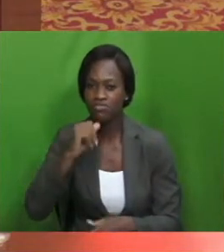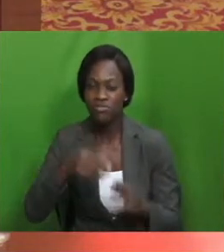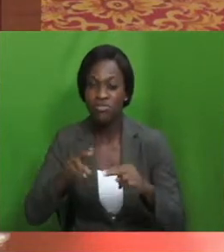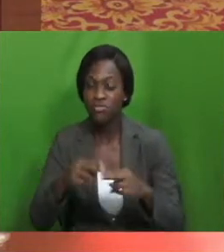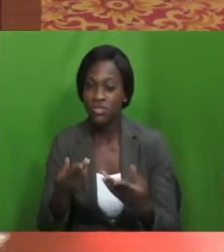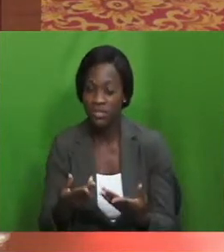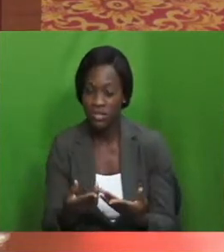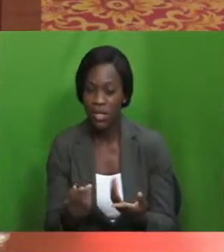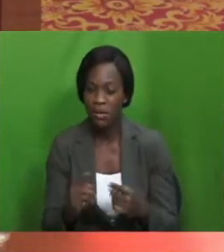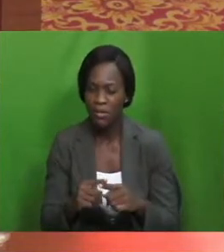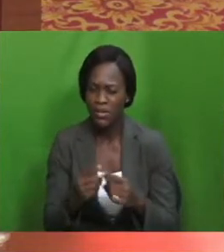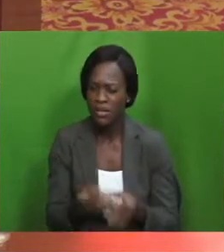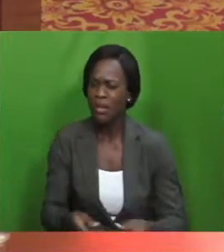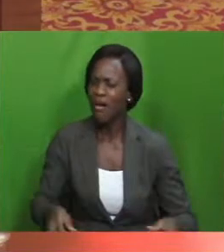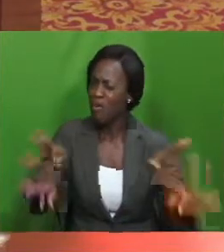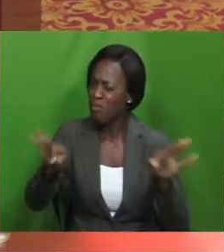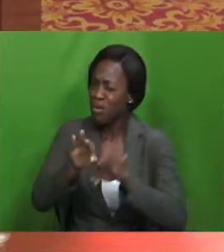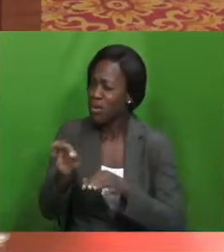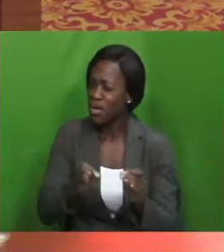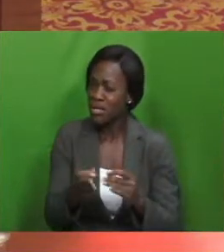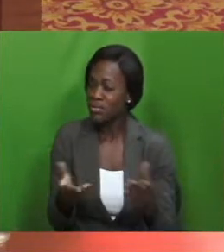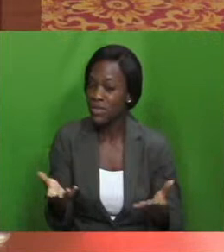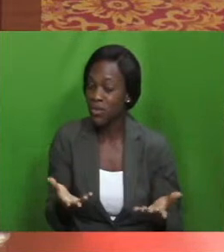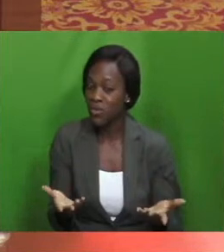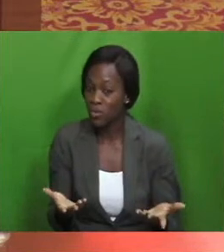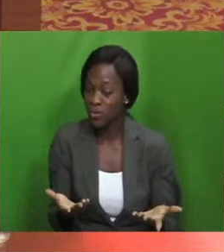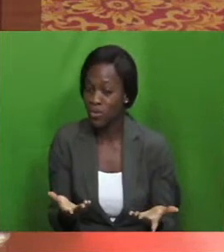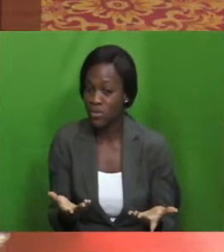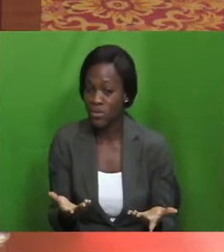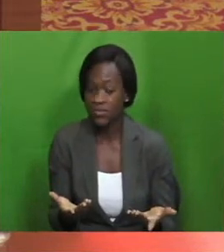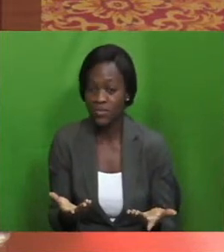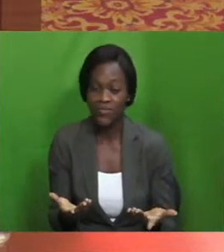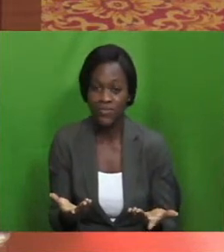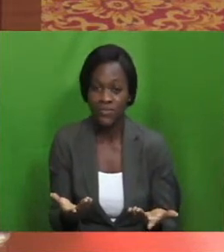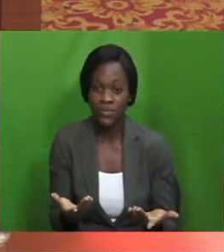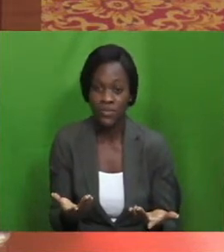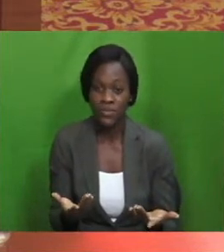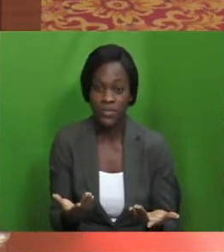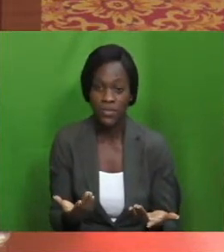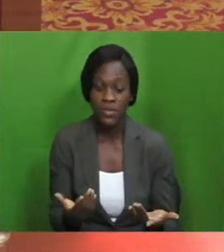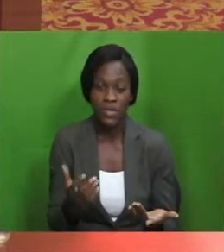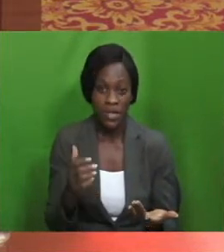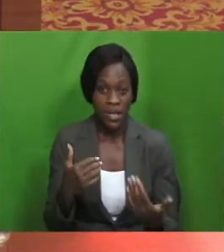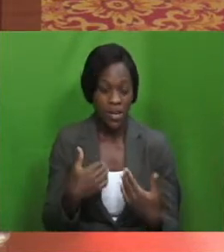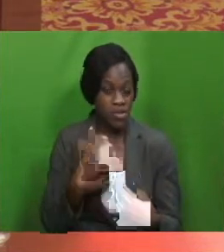explain that, as the minister said, the debt stock now standing at